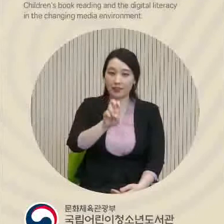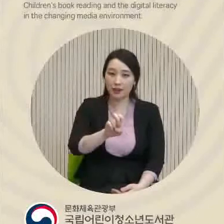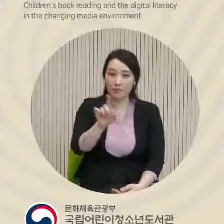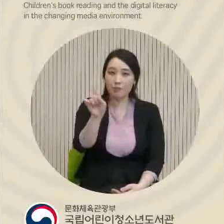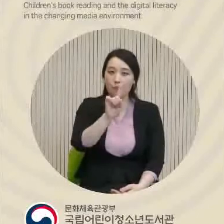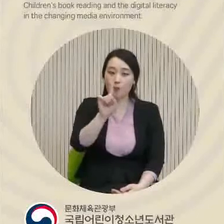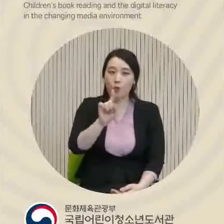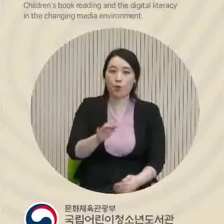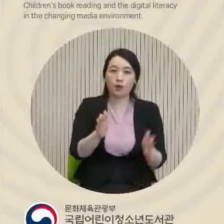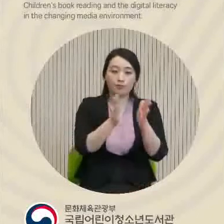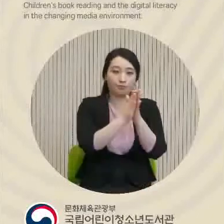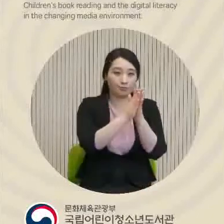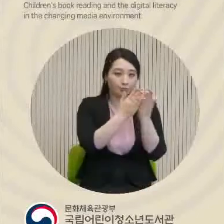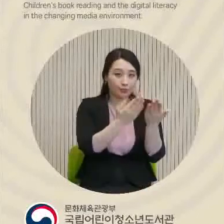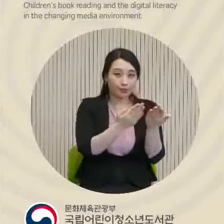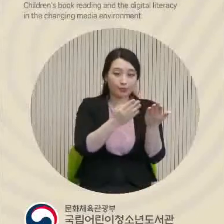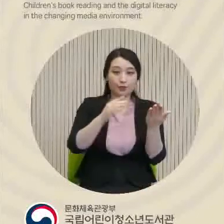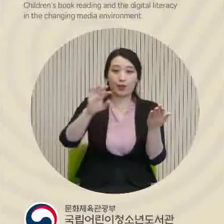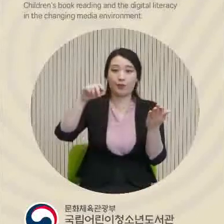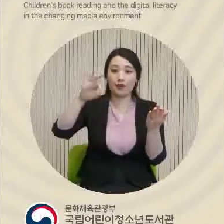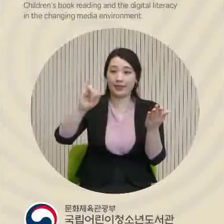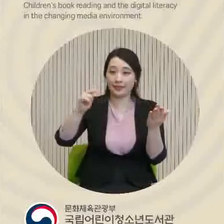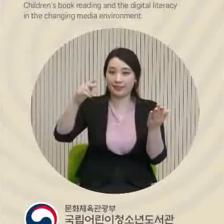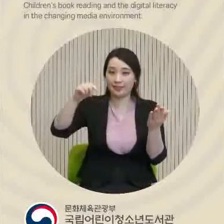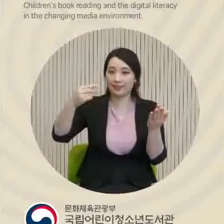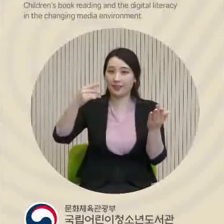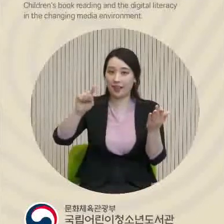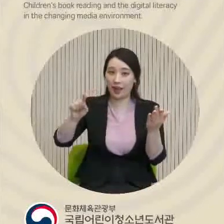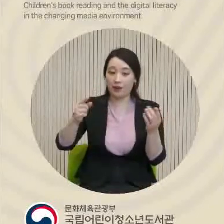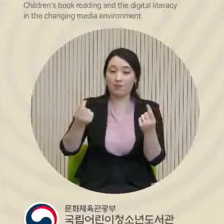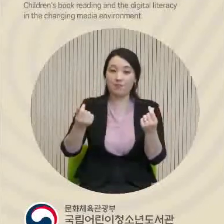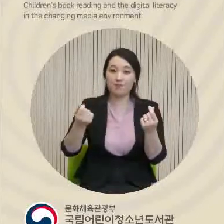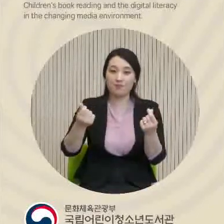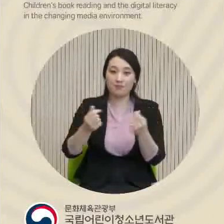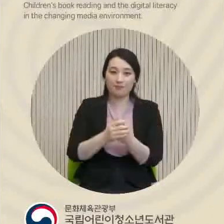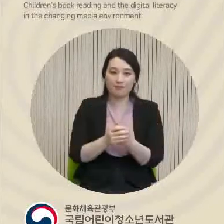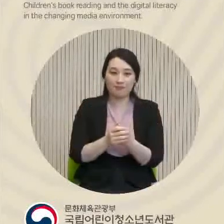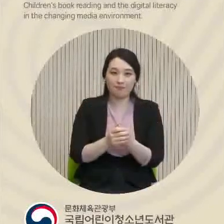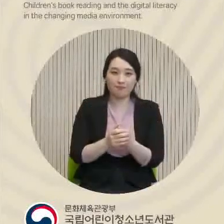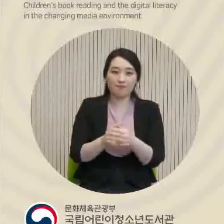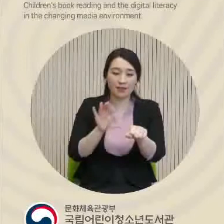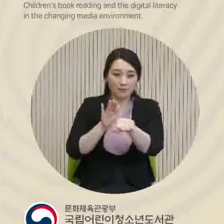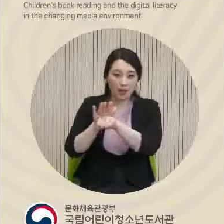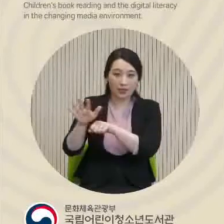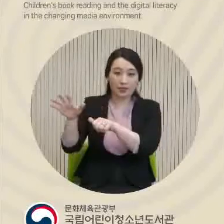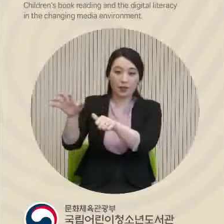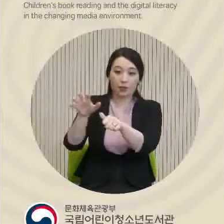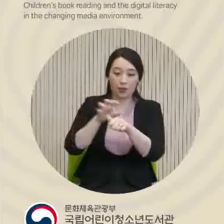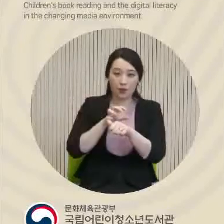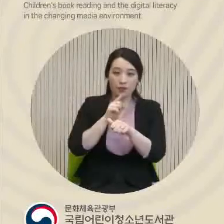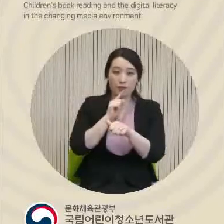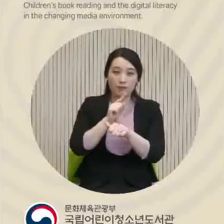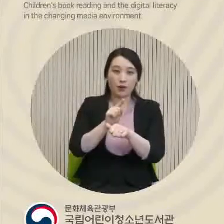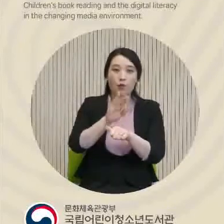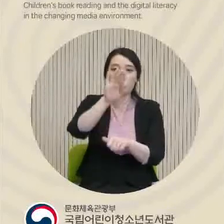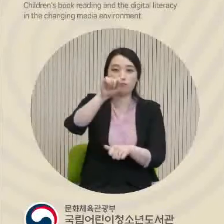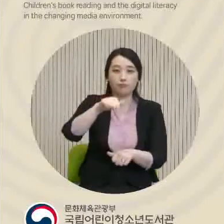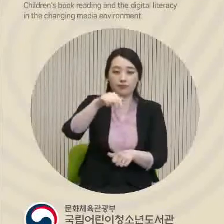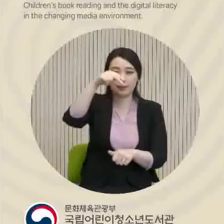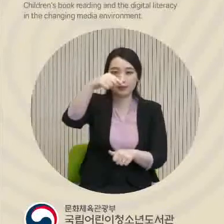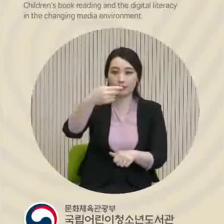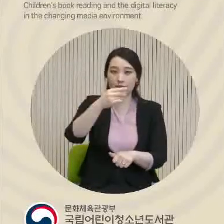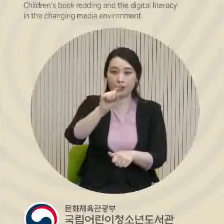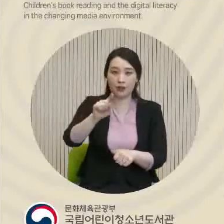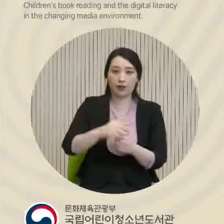Well, actually, it consists of the words book and star. And actually, it resembles the social networking